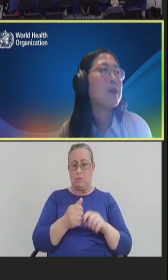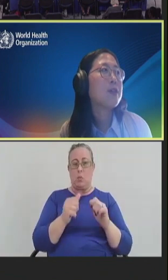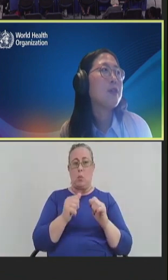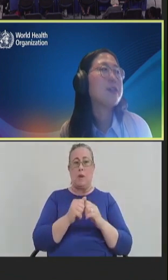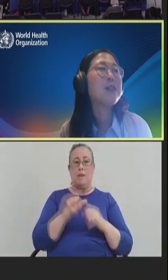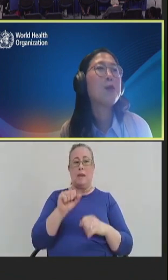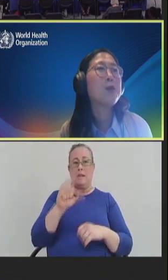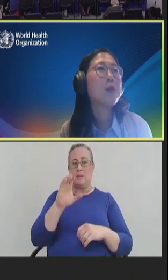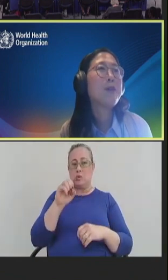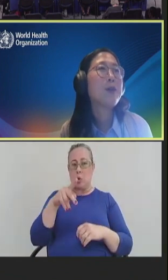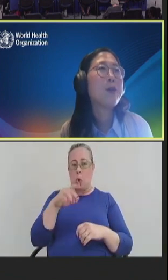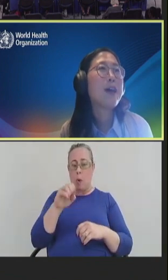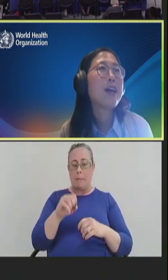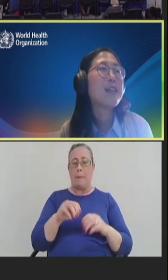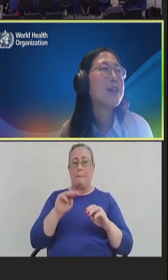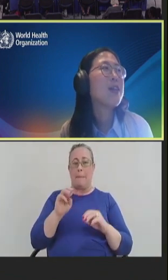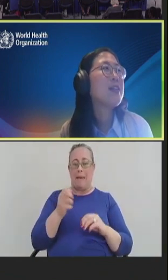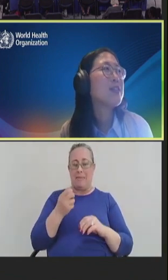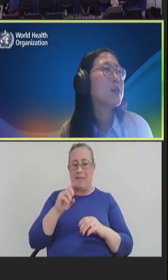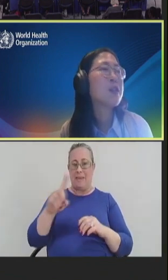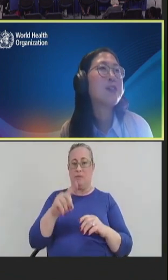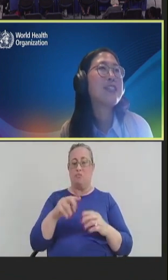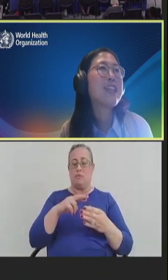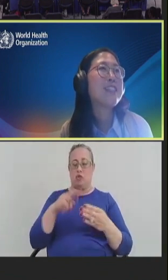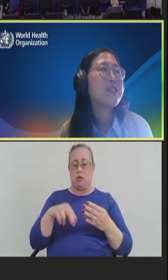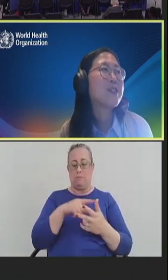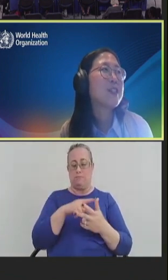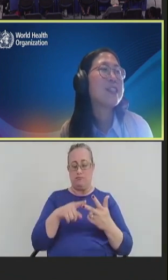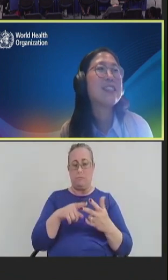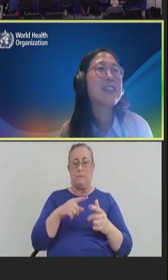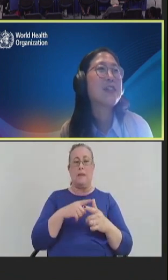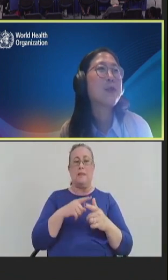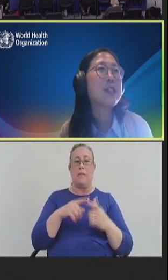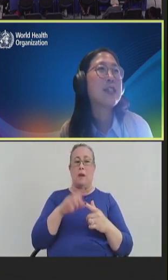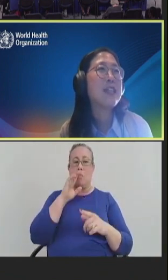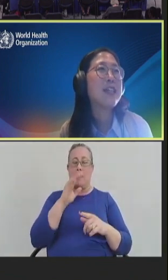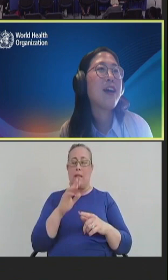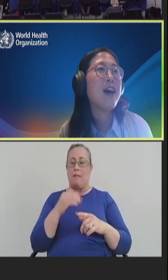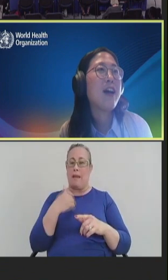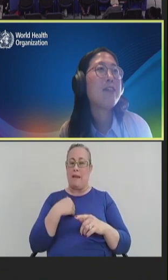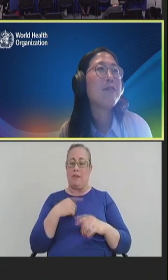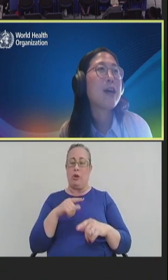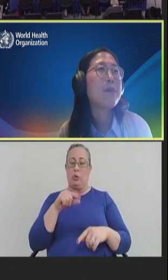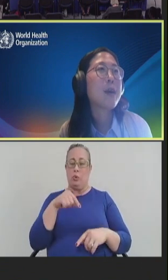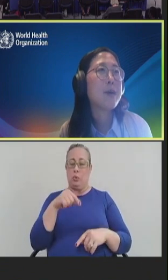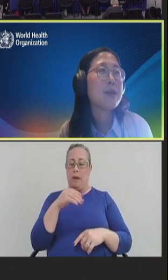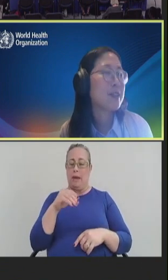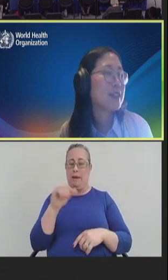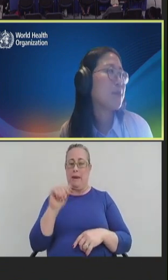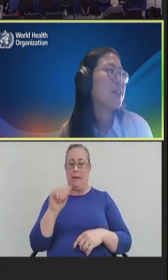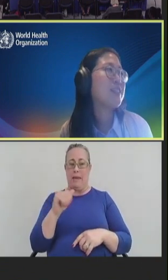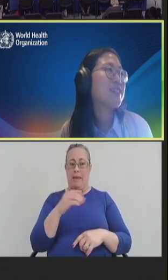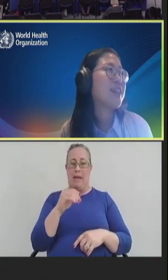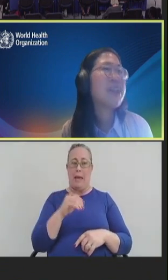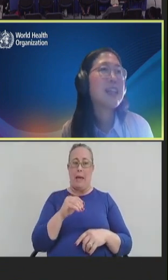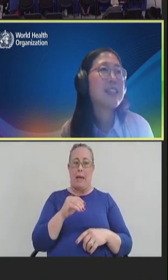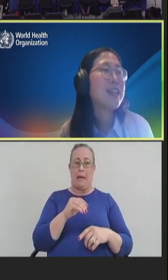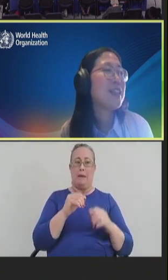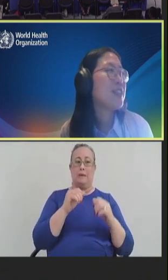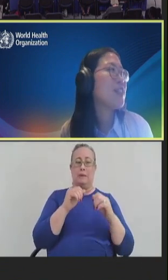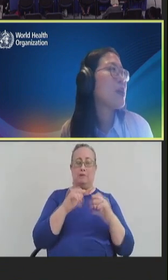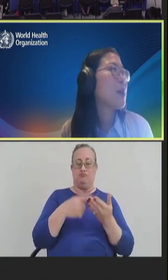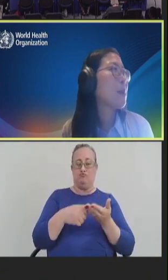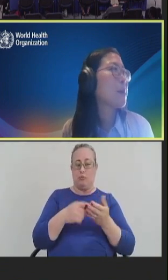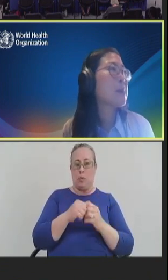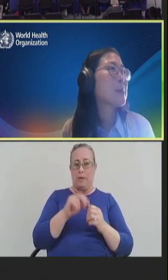method, and results, which will be followed by the questions and answers and discussion with the NVAC members and participants. Next